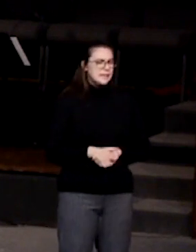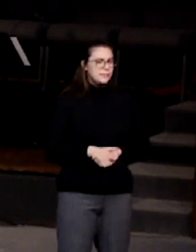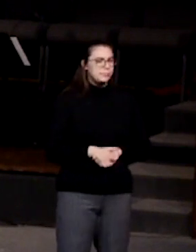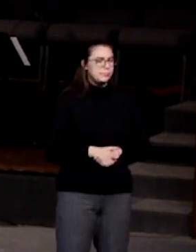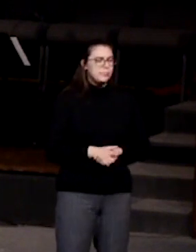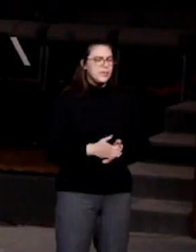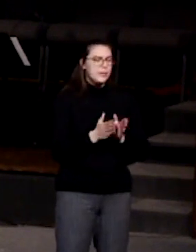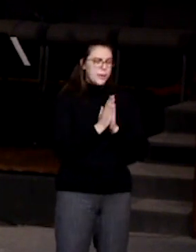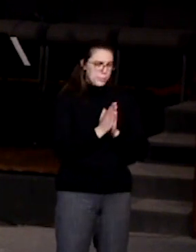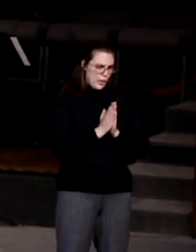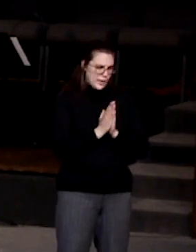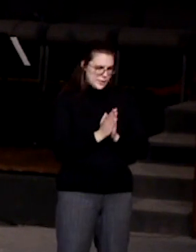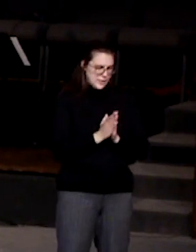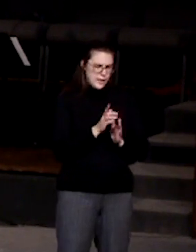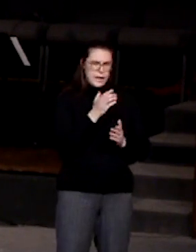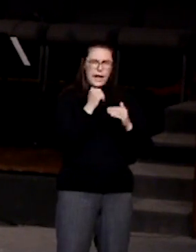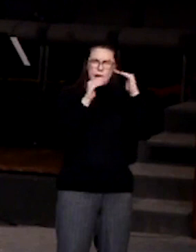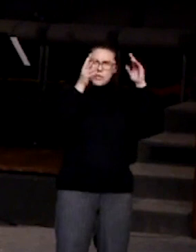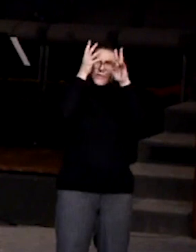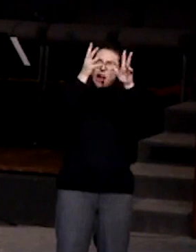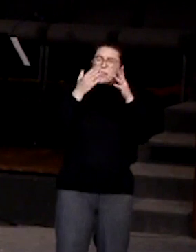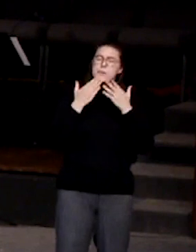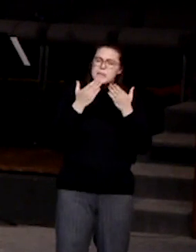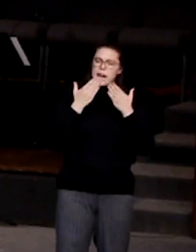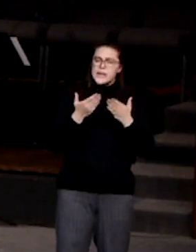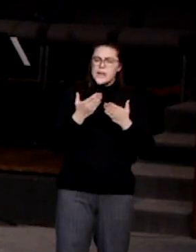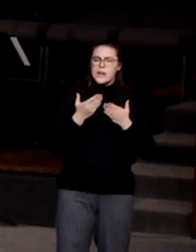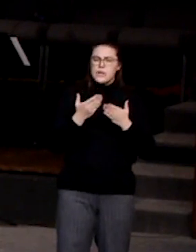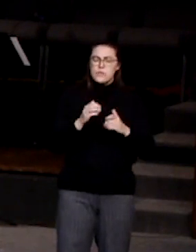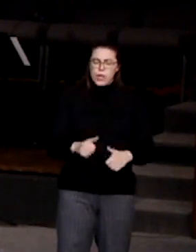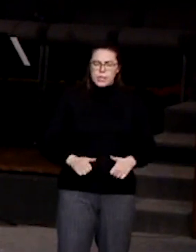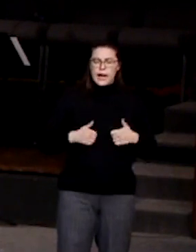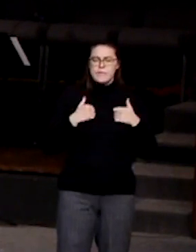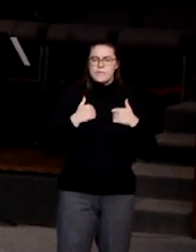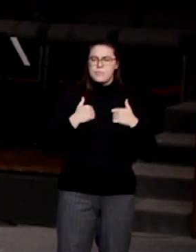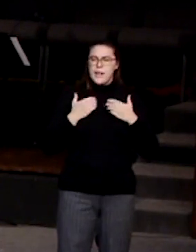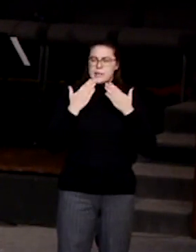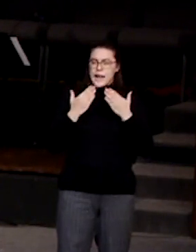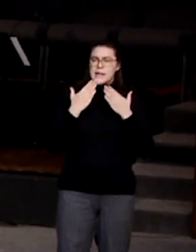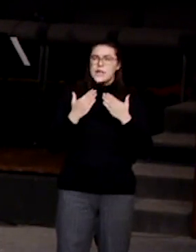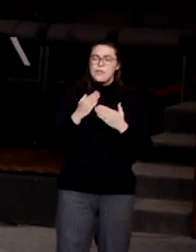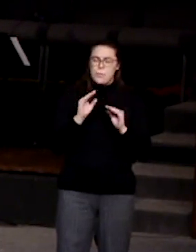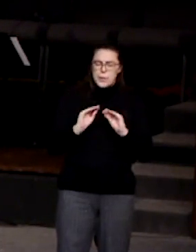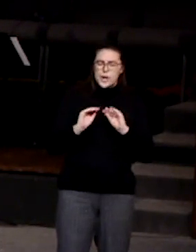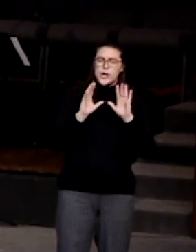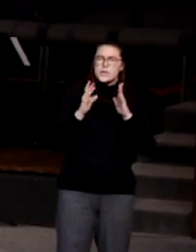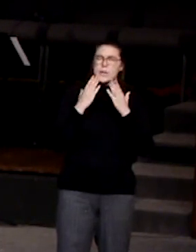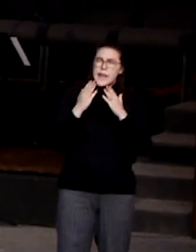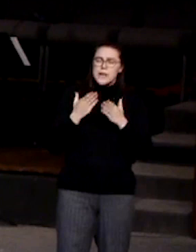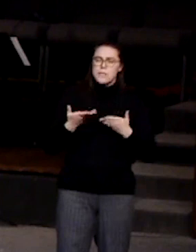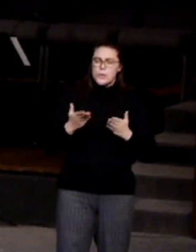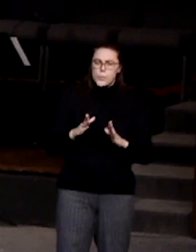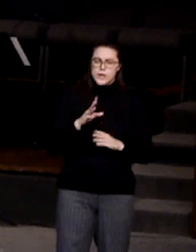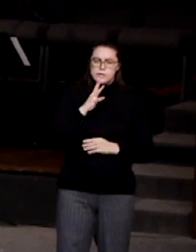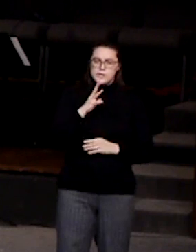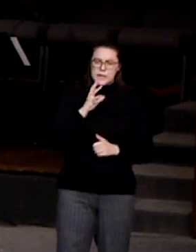So let me pray us out of here. Heavenly Father, we thank you for life. We thank you for miracles. We thank you for the way that you speak